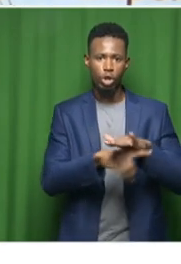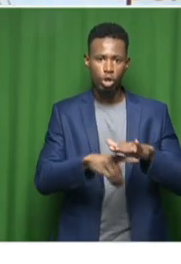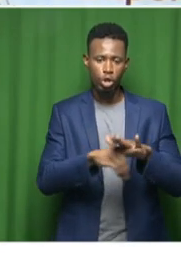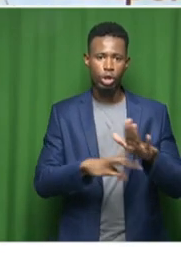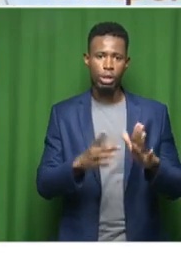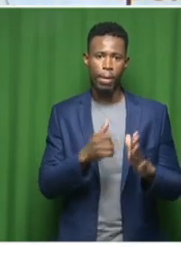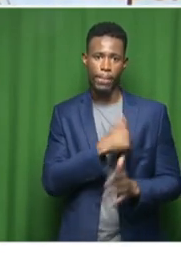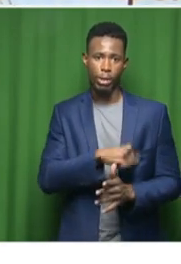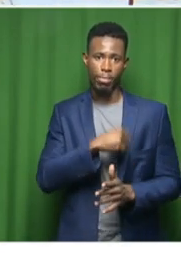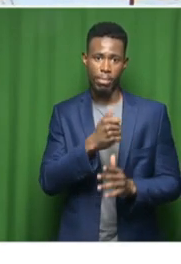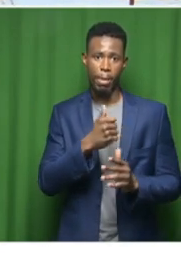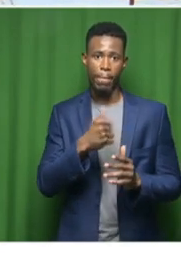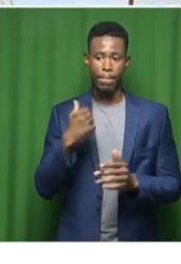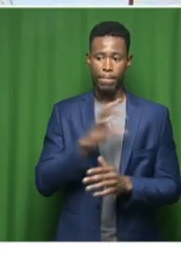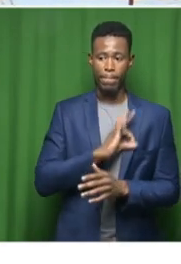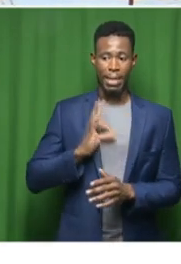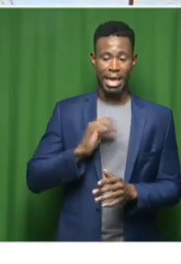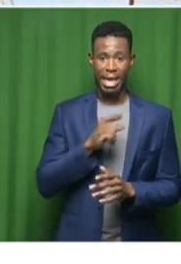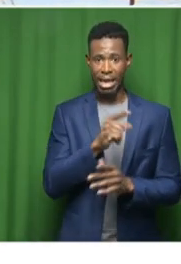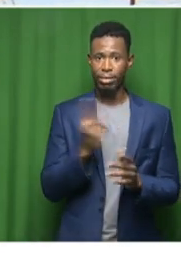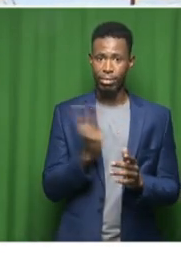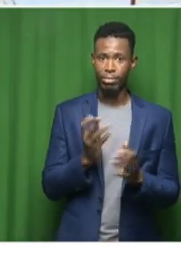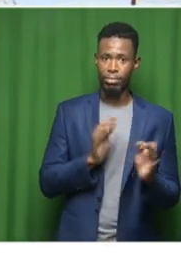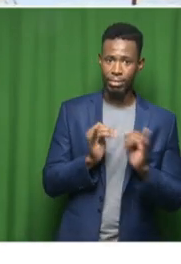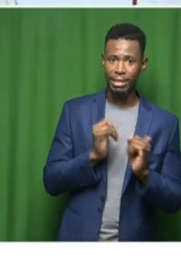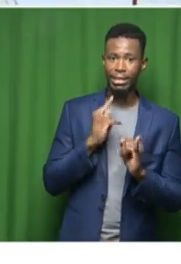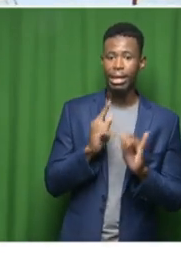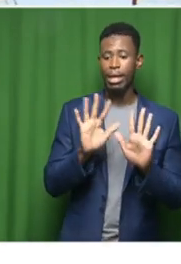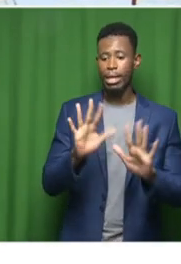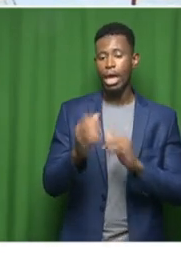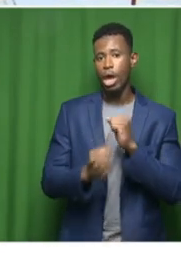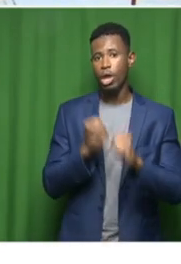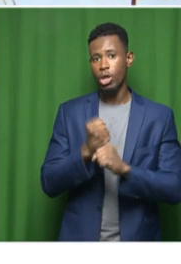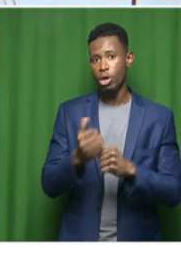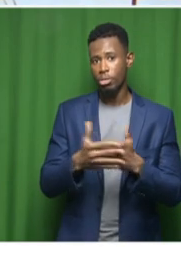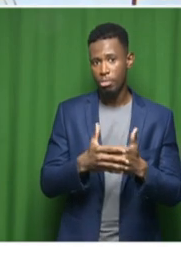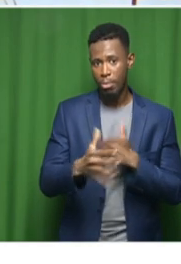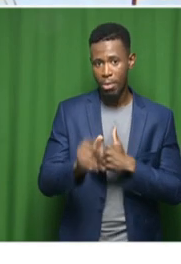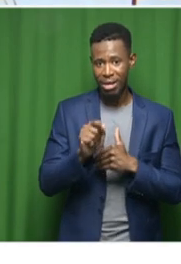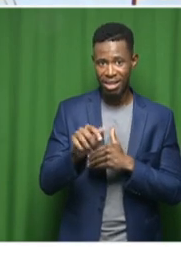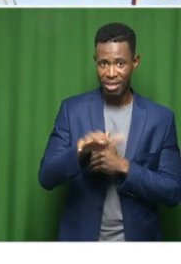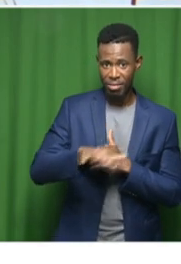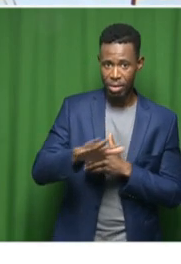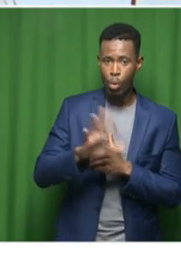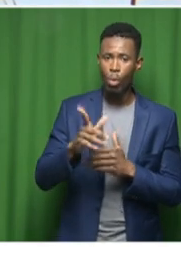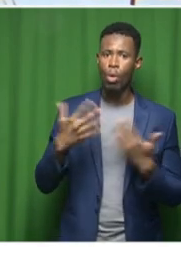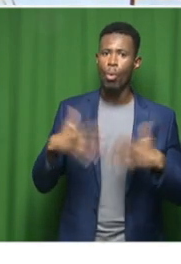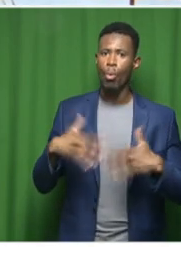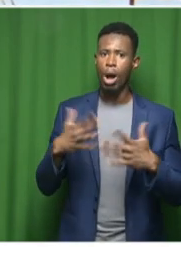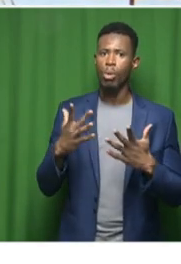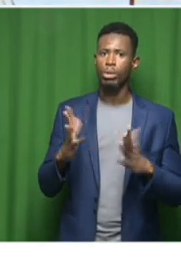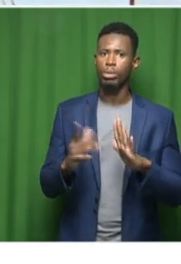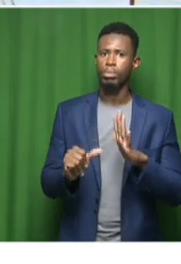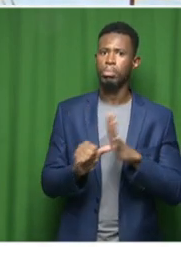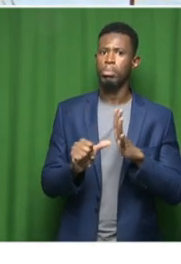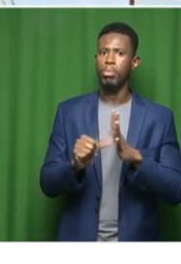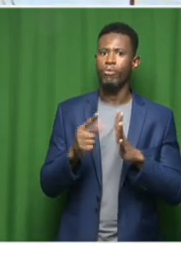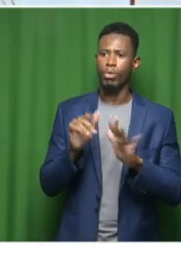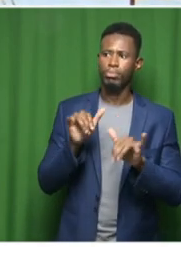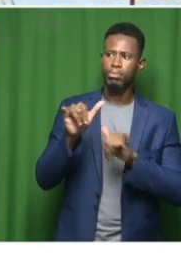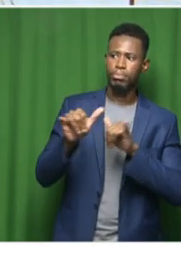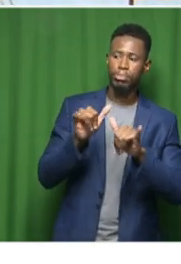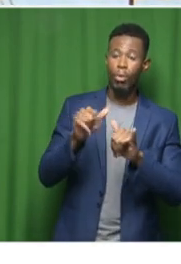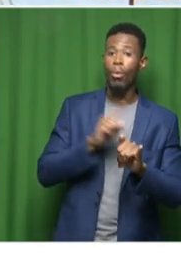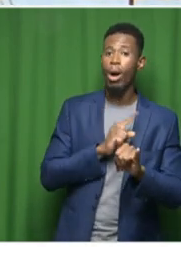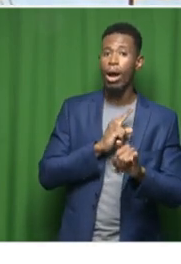also indicated that in the next 10 years, the N3 corridor will be a hive of civil aviation authority as a result of some of the